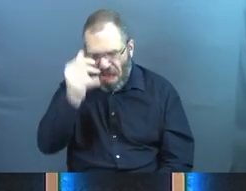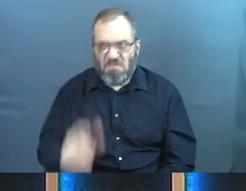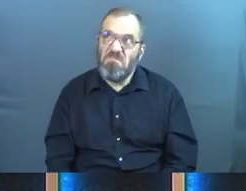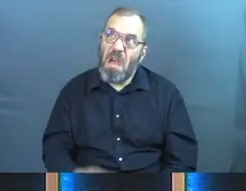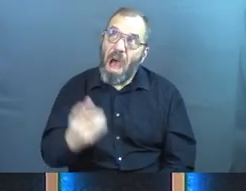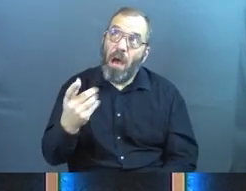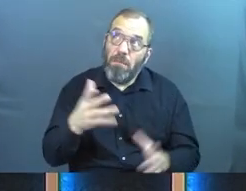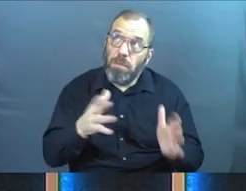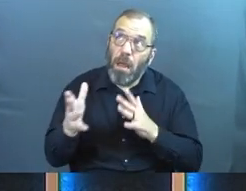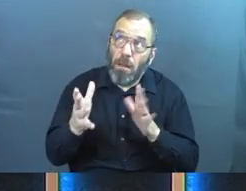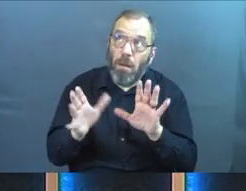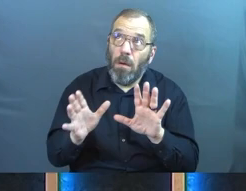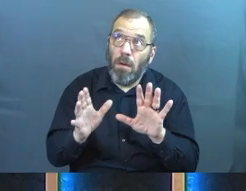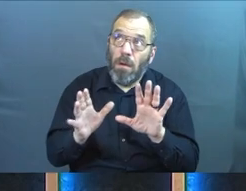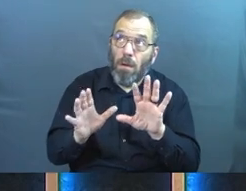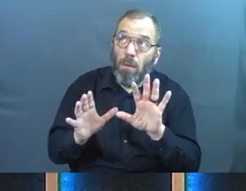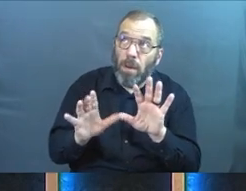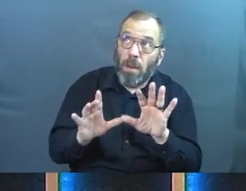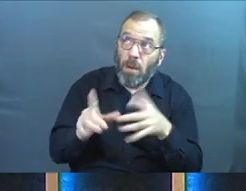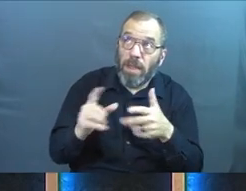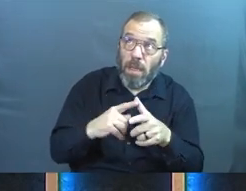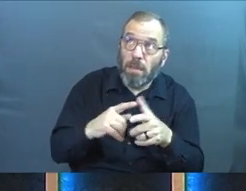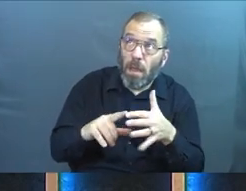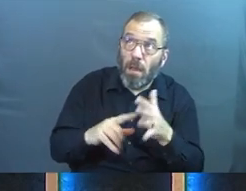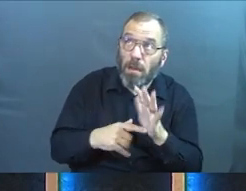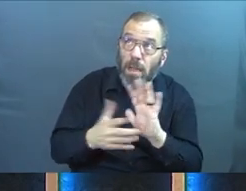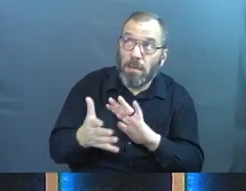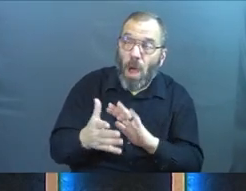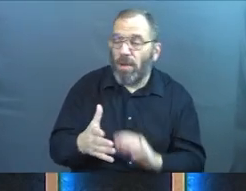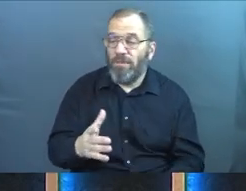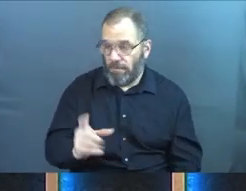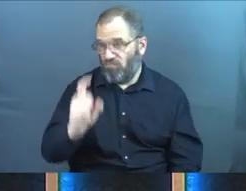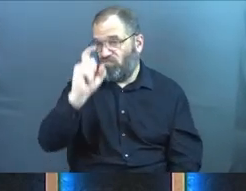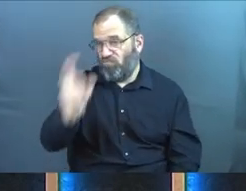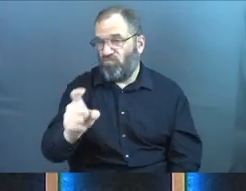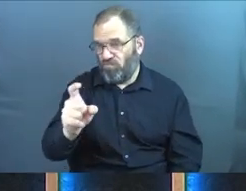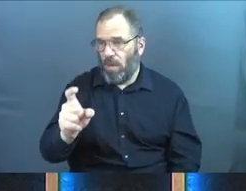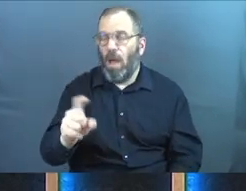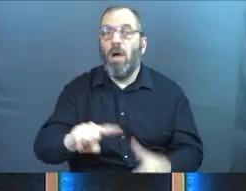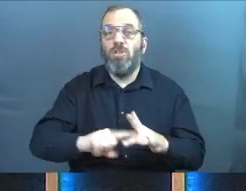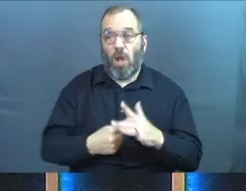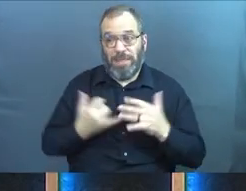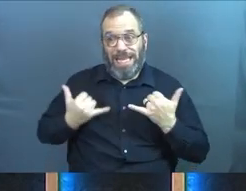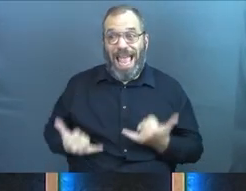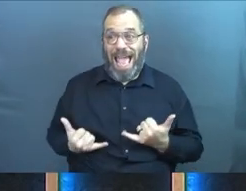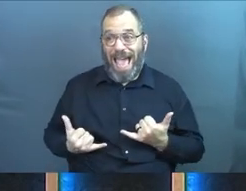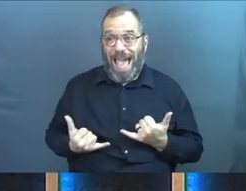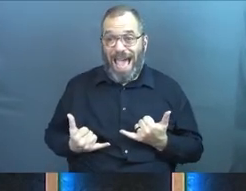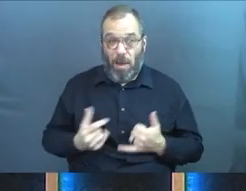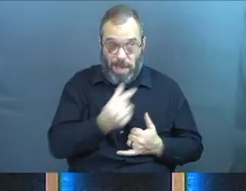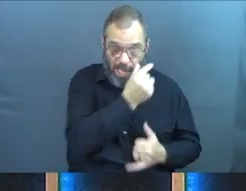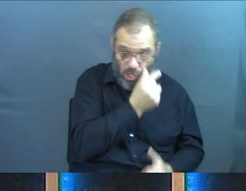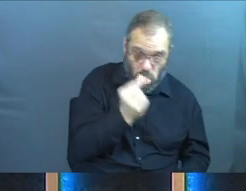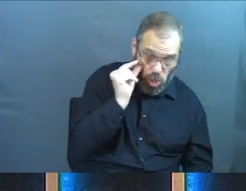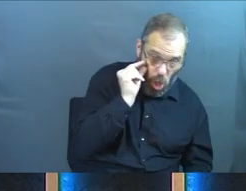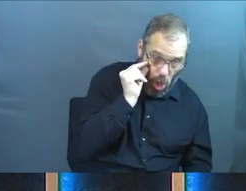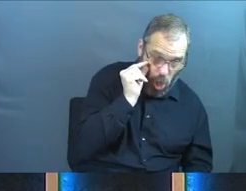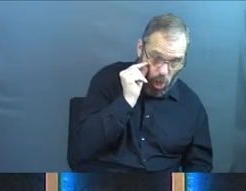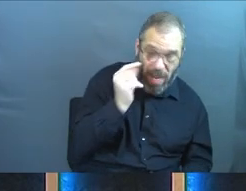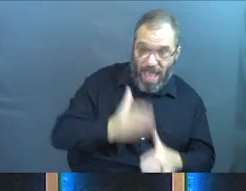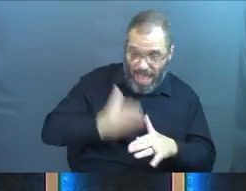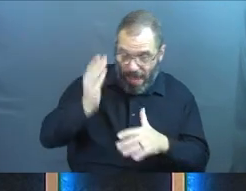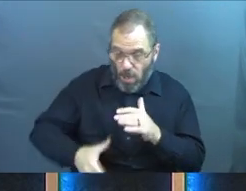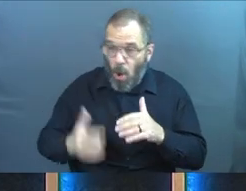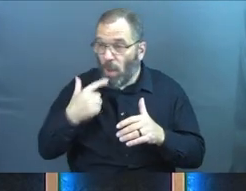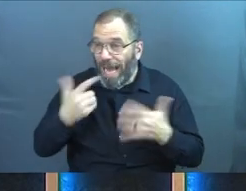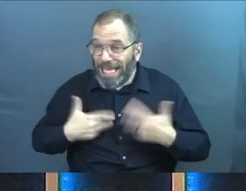We kind of made a plan, and this is the moment you get. It starts now in the garden, and it's over